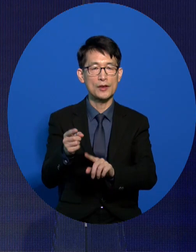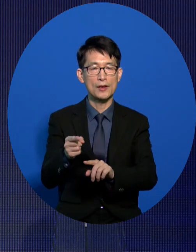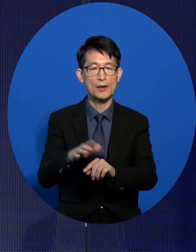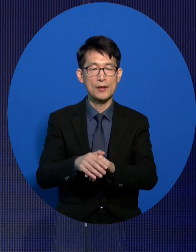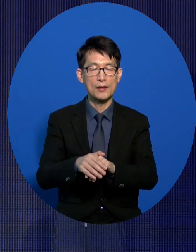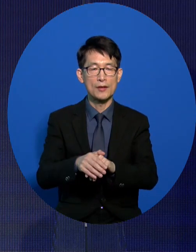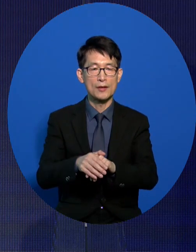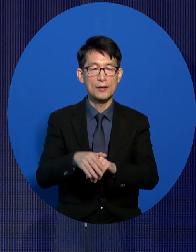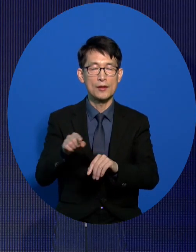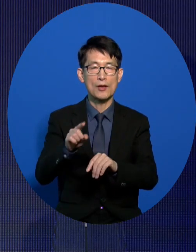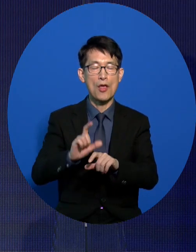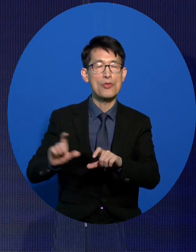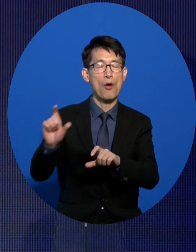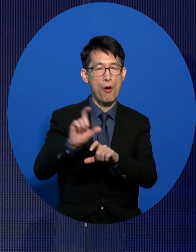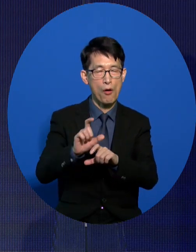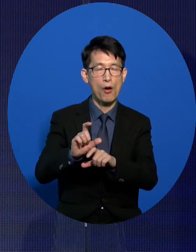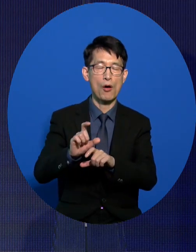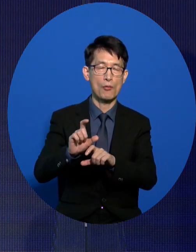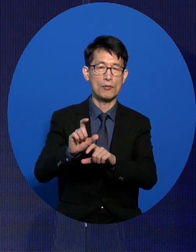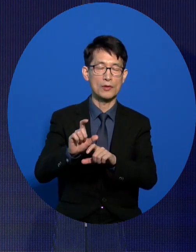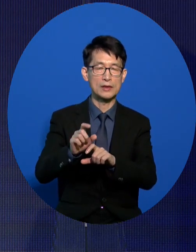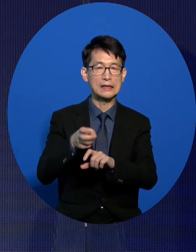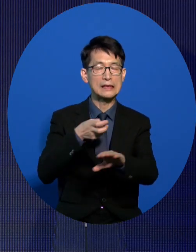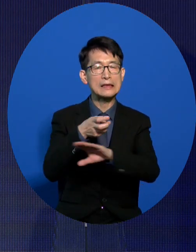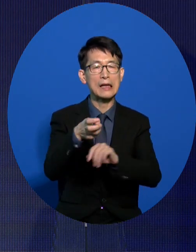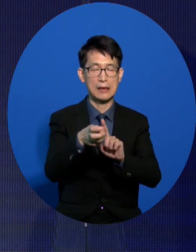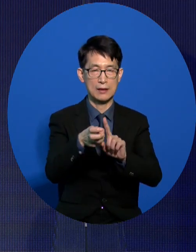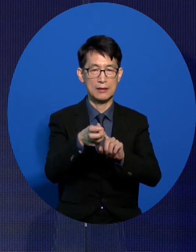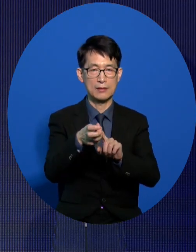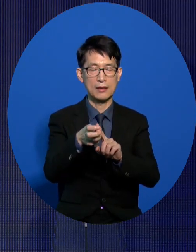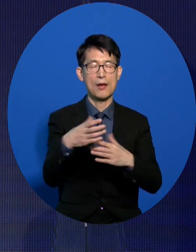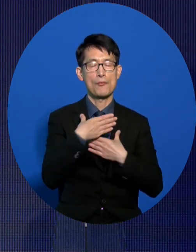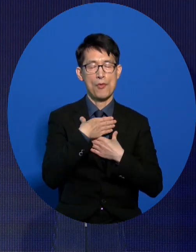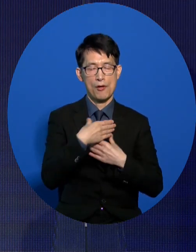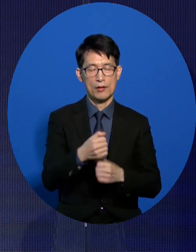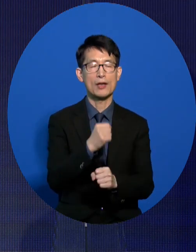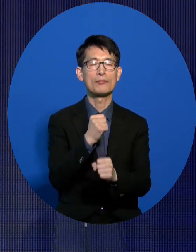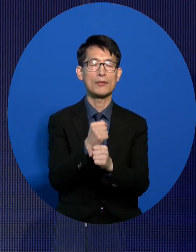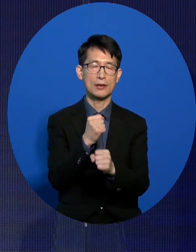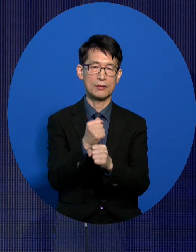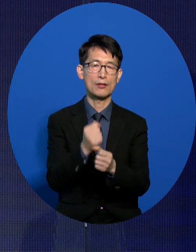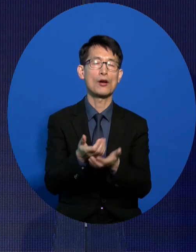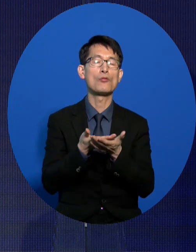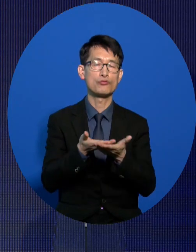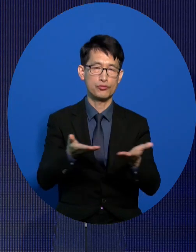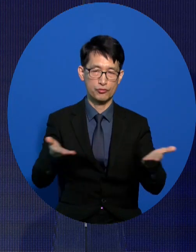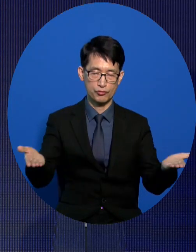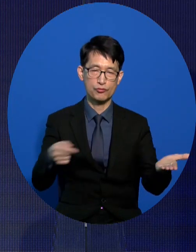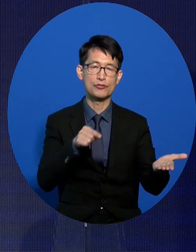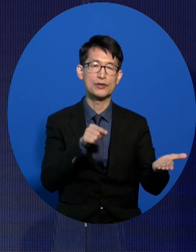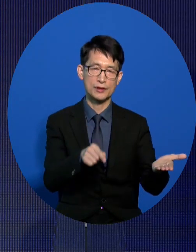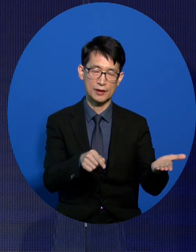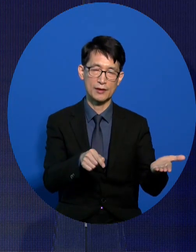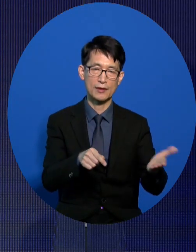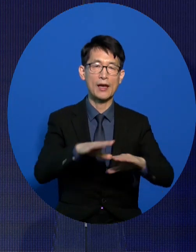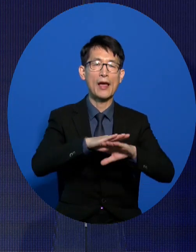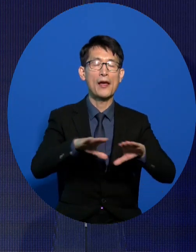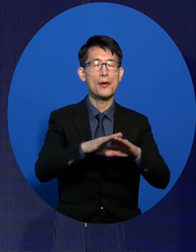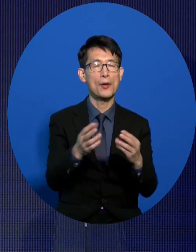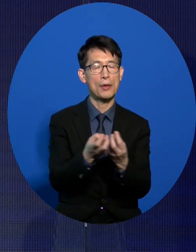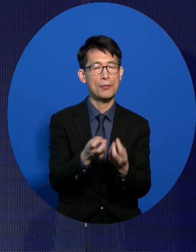general means of transportation to be promoted. So I think that's